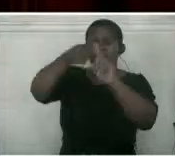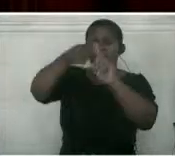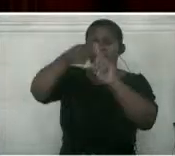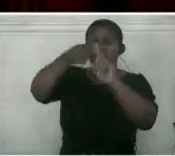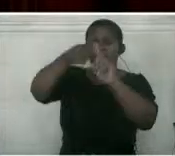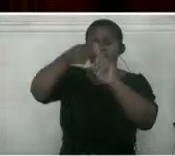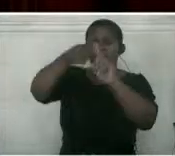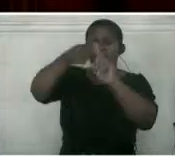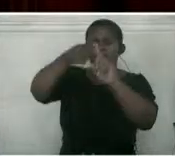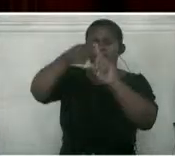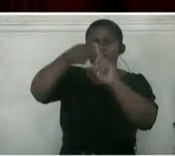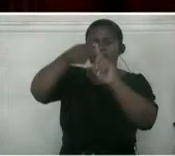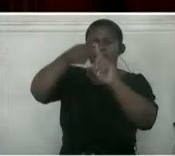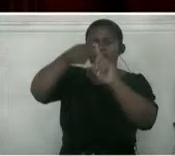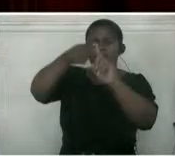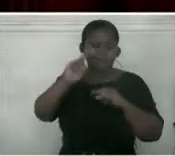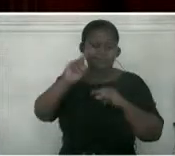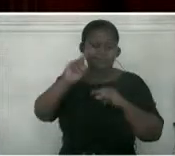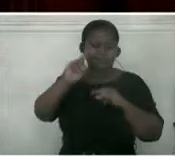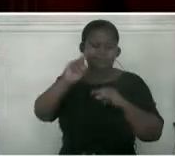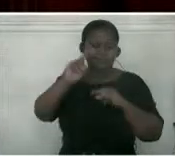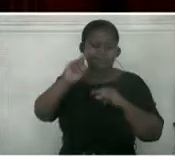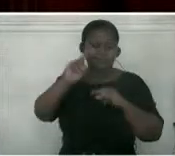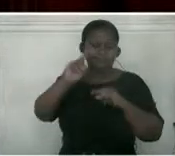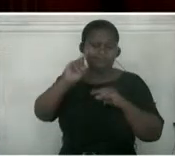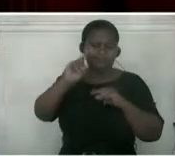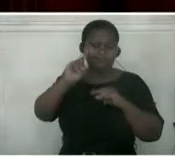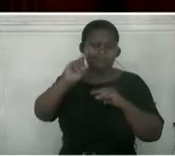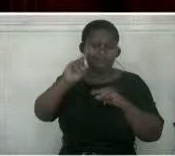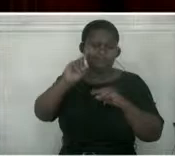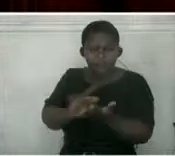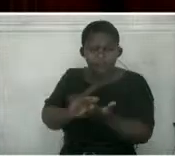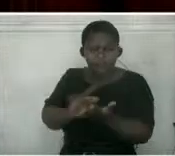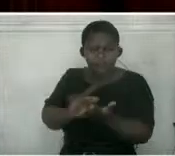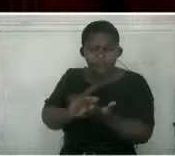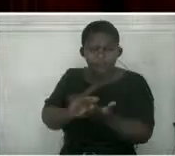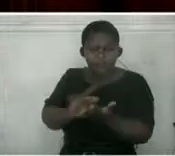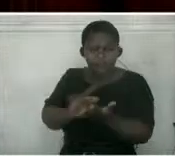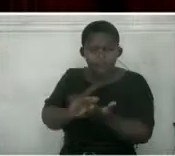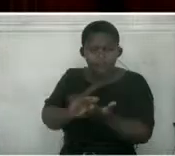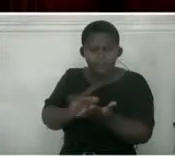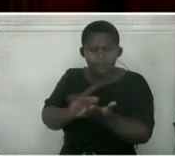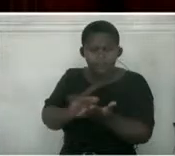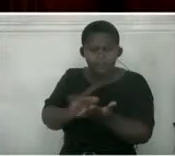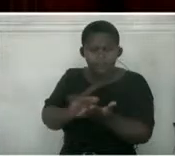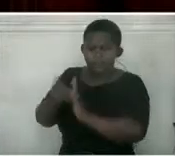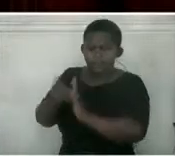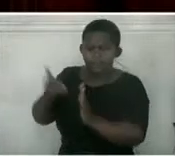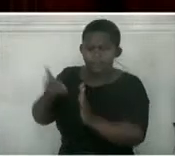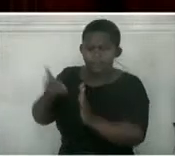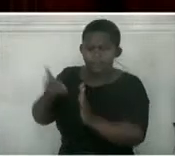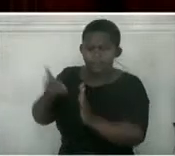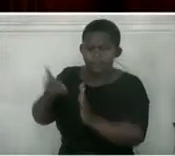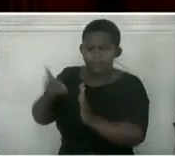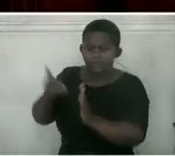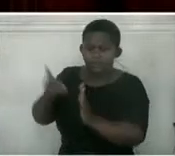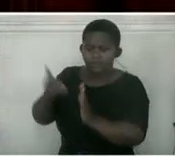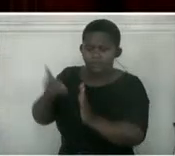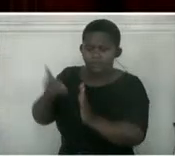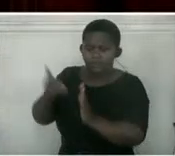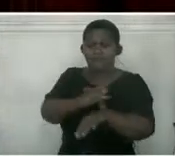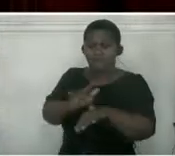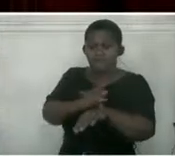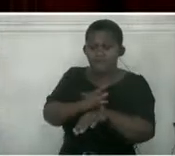undertake an analysis of the available skills to develop a centralized database of